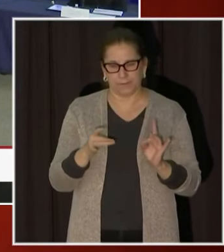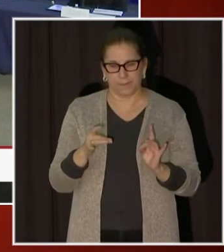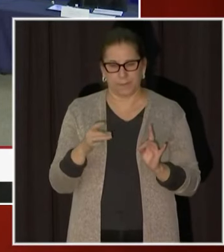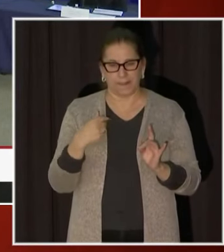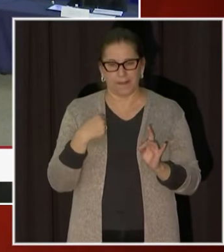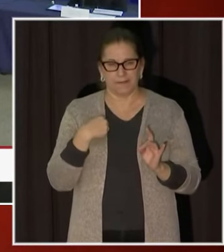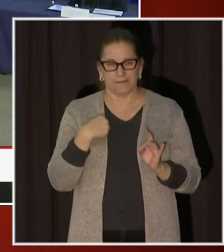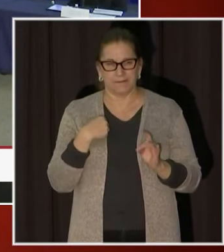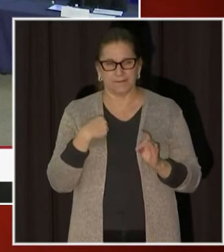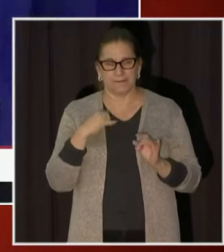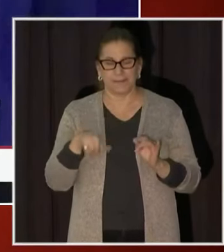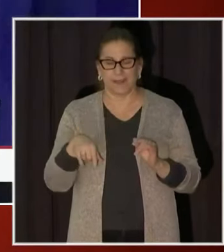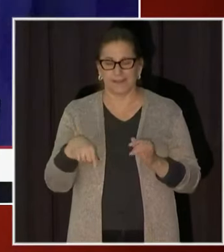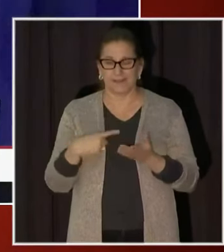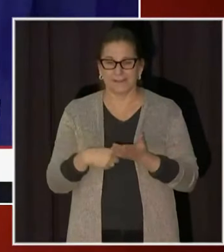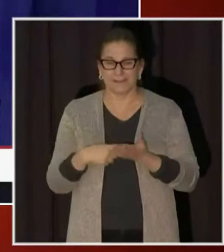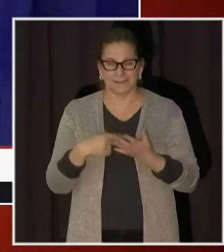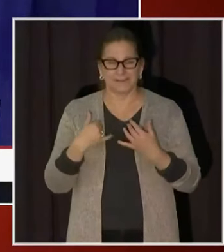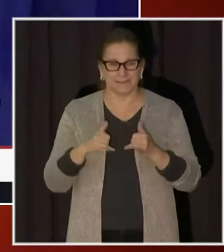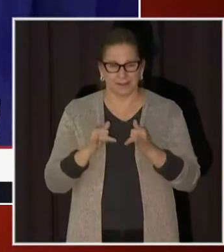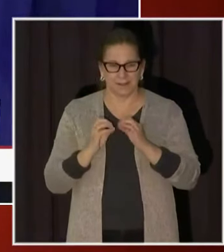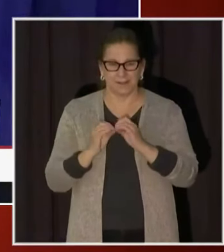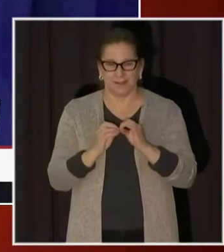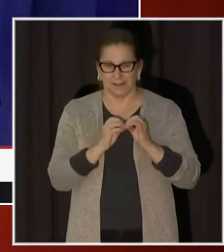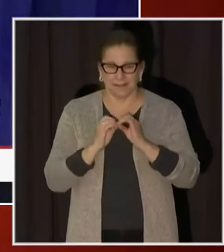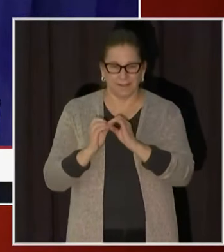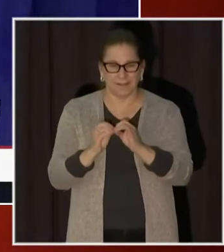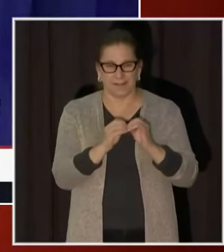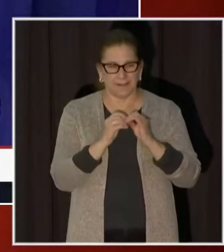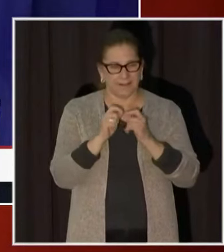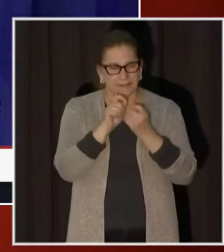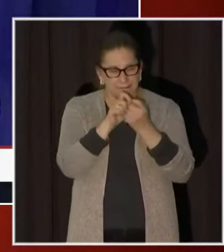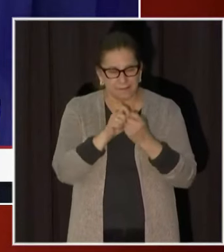of some of these provisions. So